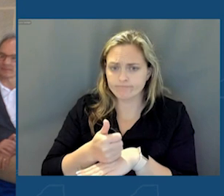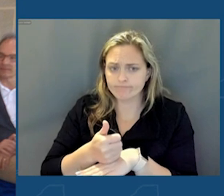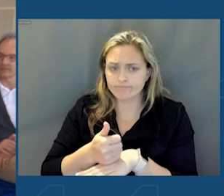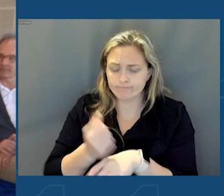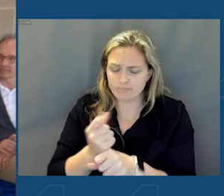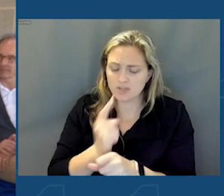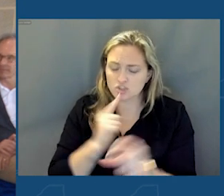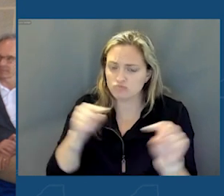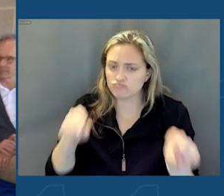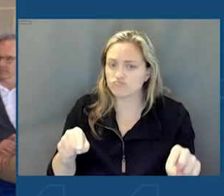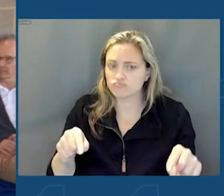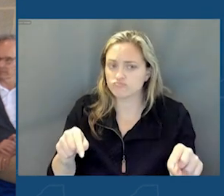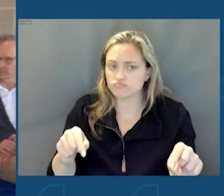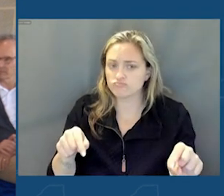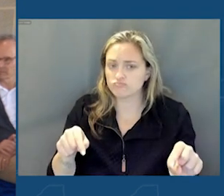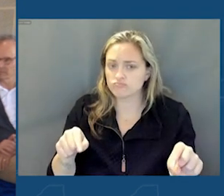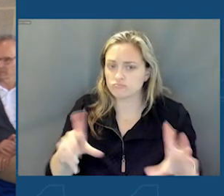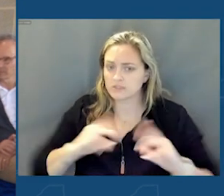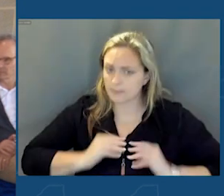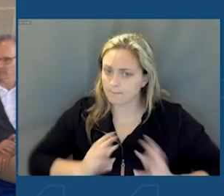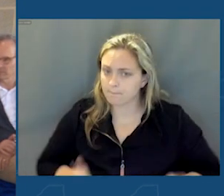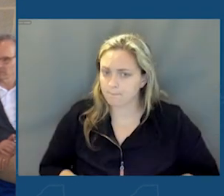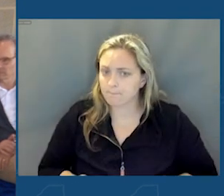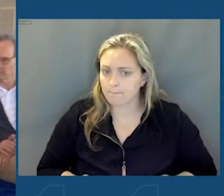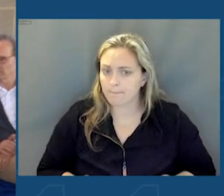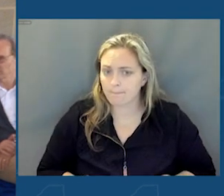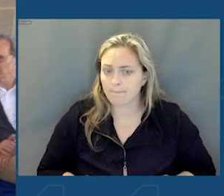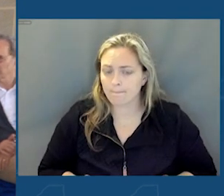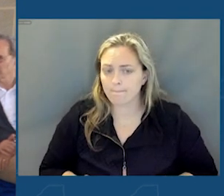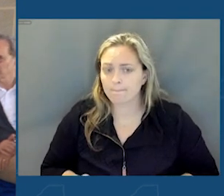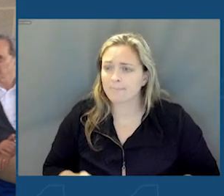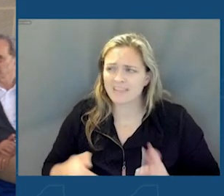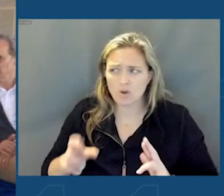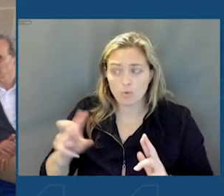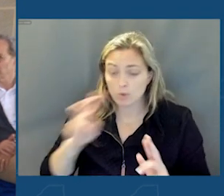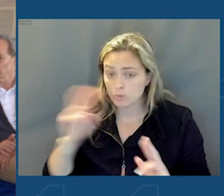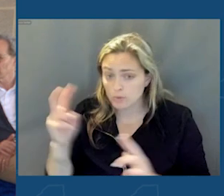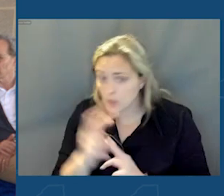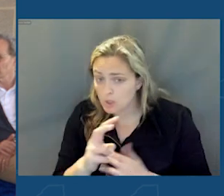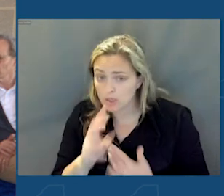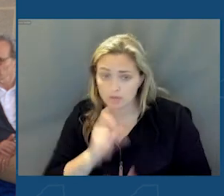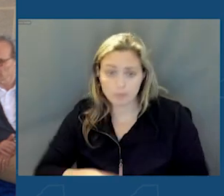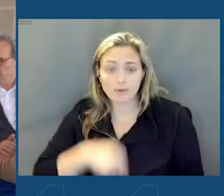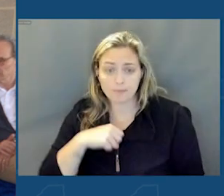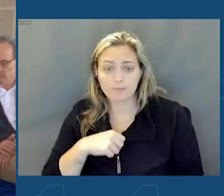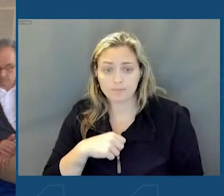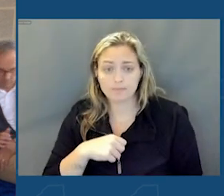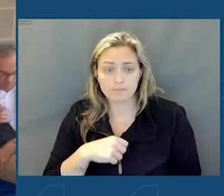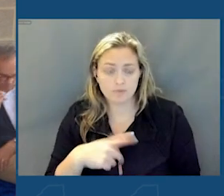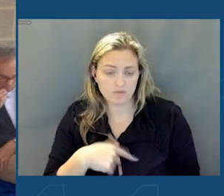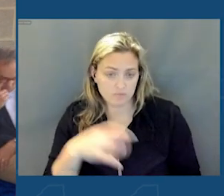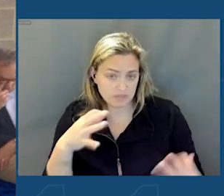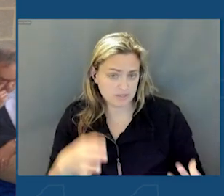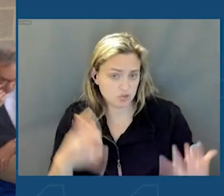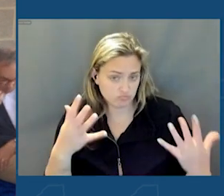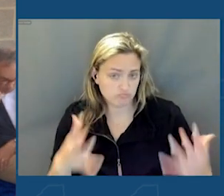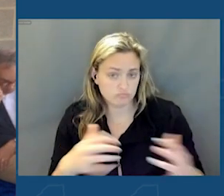cemetery acceptable. And I hope you look at it and are proud of the decision made.